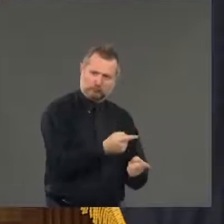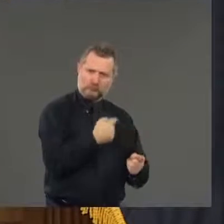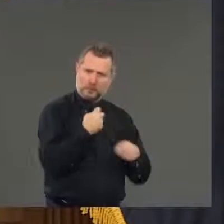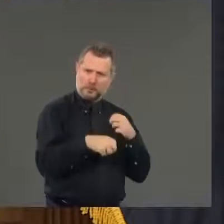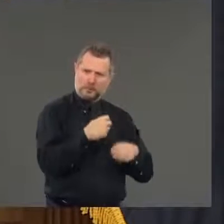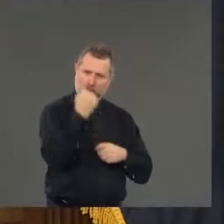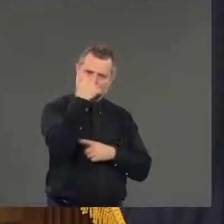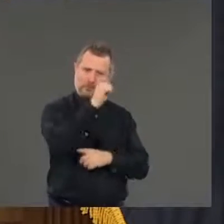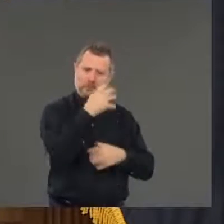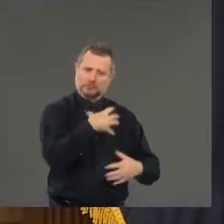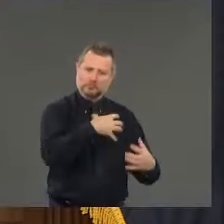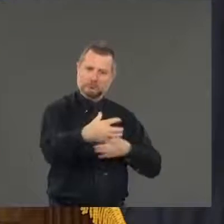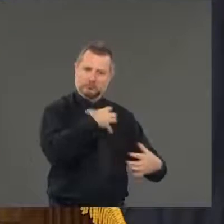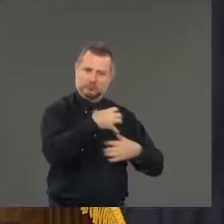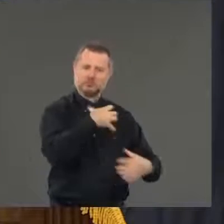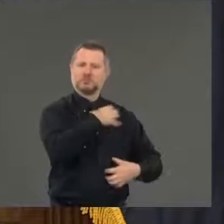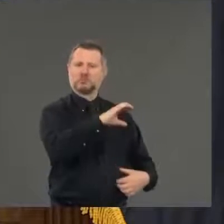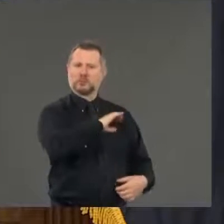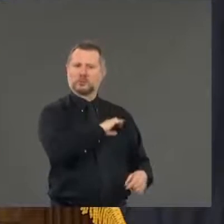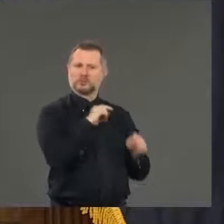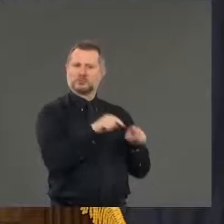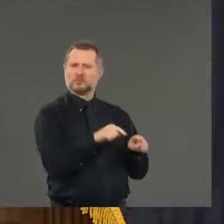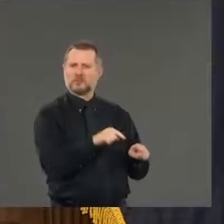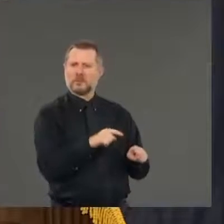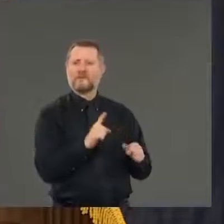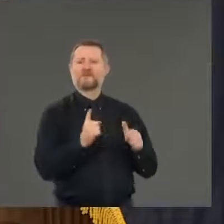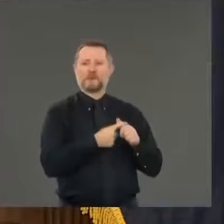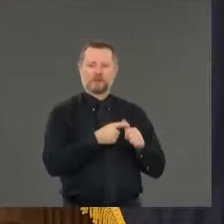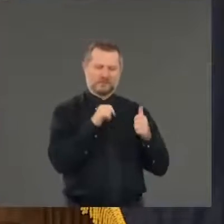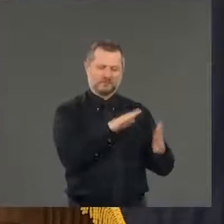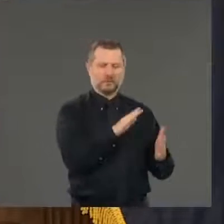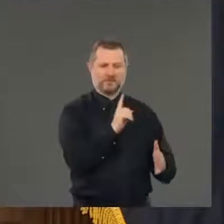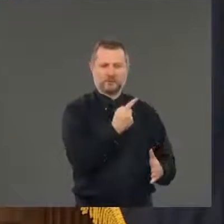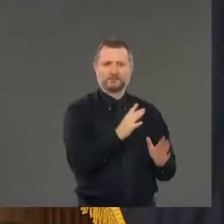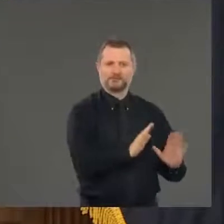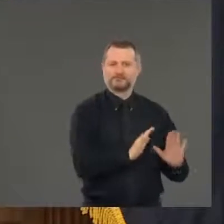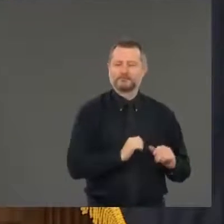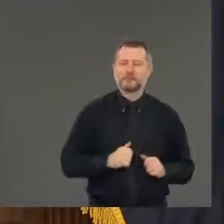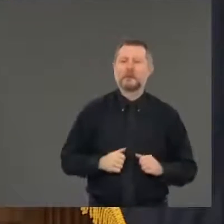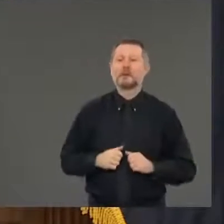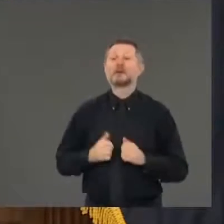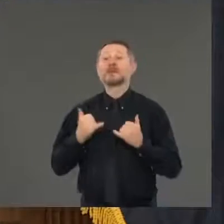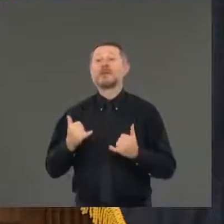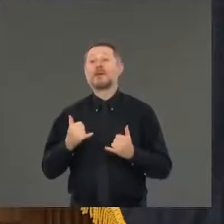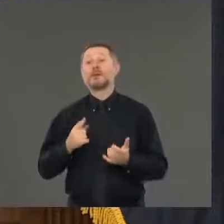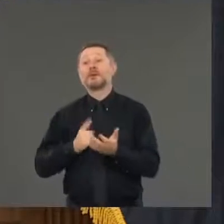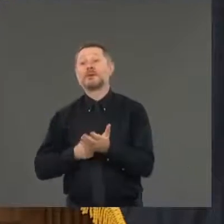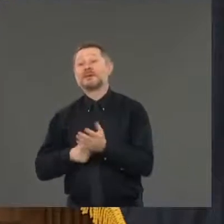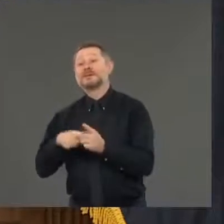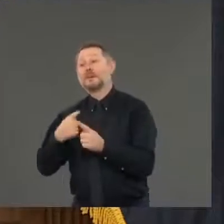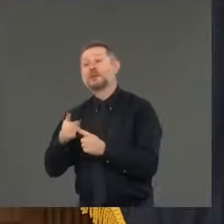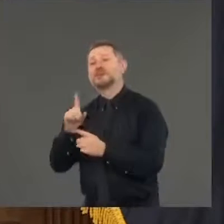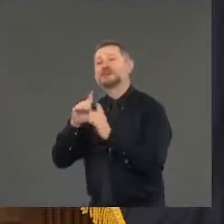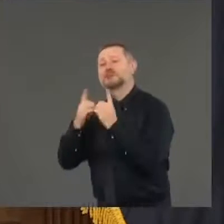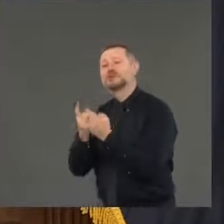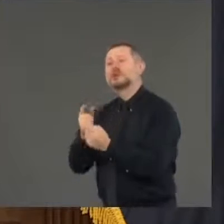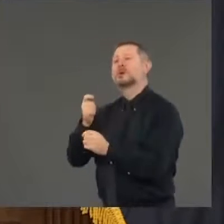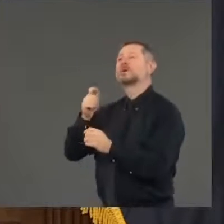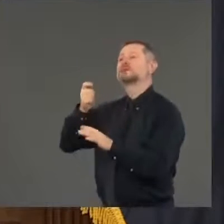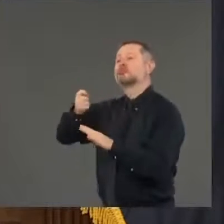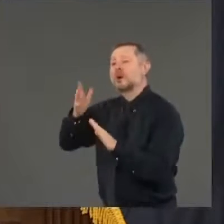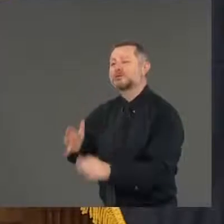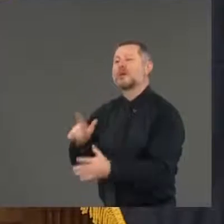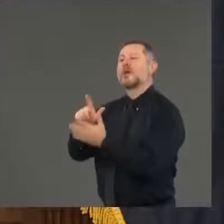demonstrations are about. Let's address that. You want to get into DAs, you want to get into judges, that's a